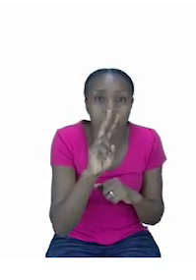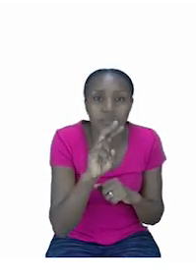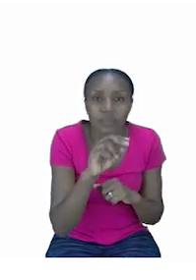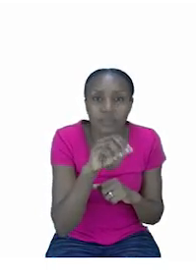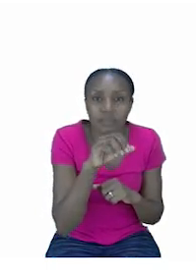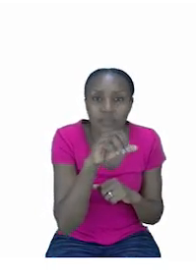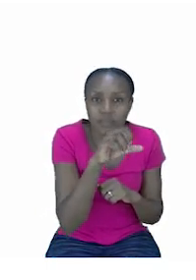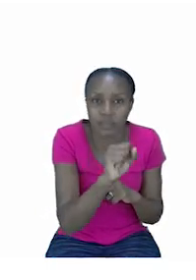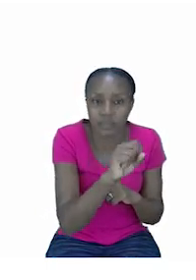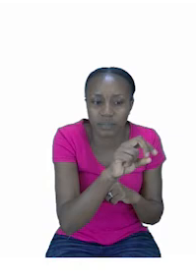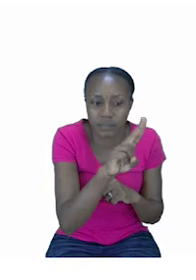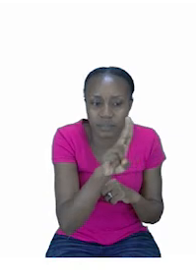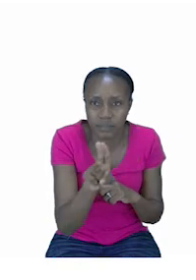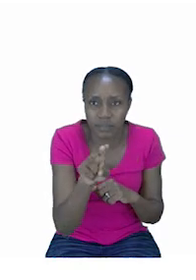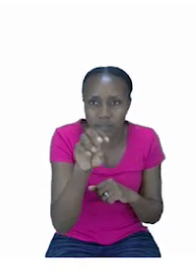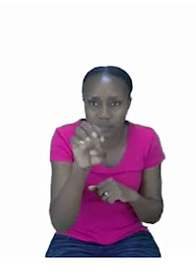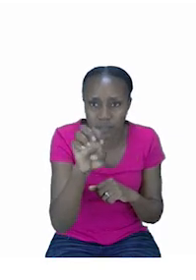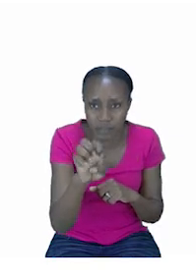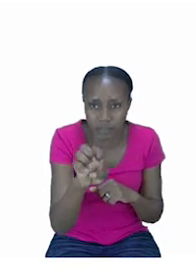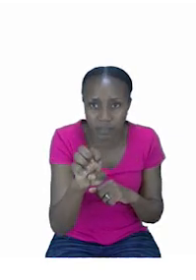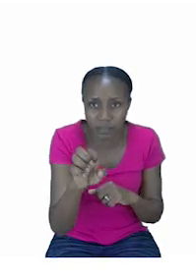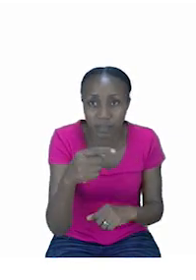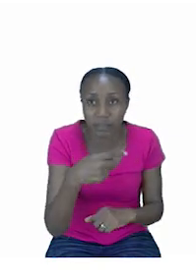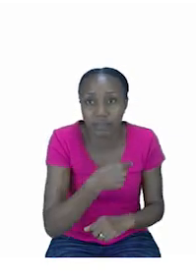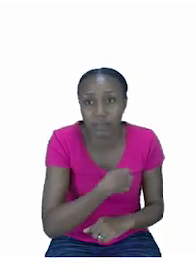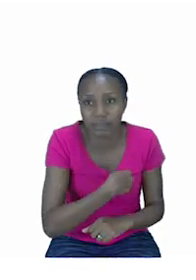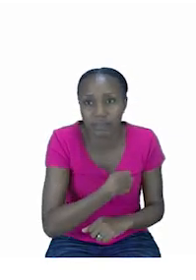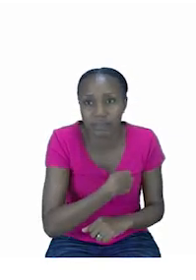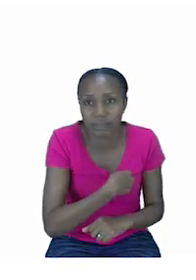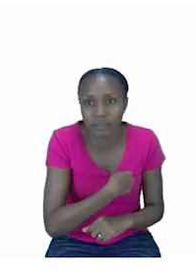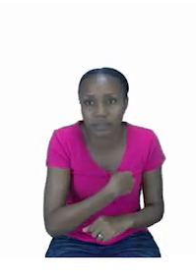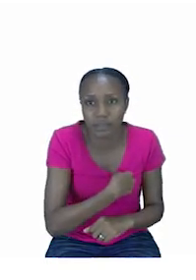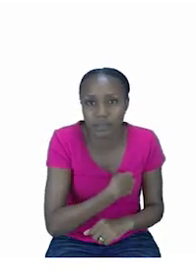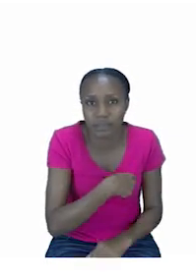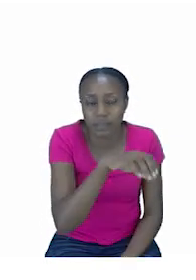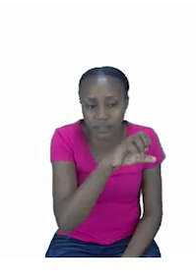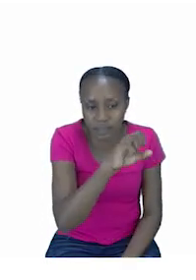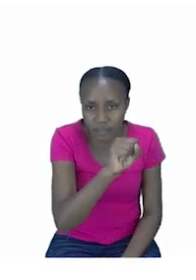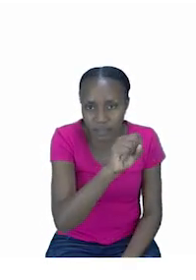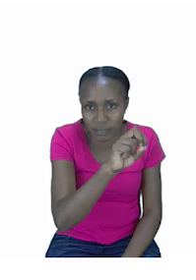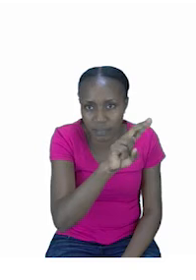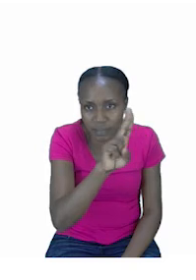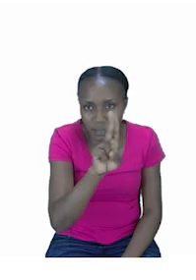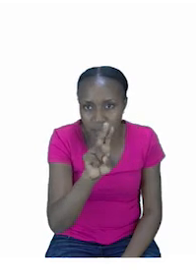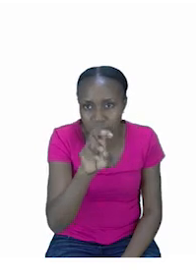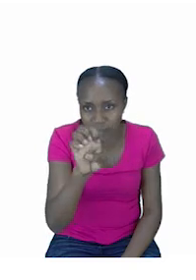Sh. E. She. Sh. E.